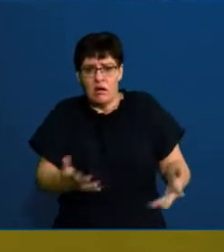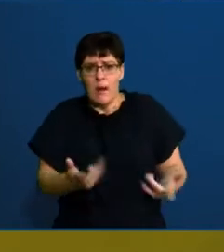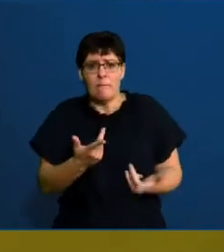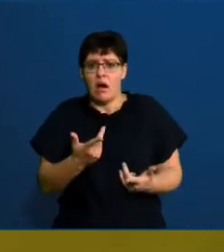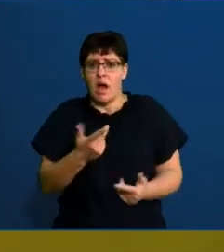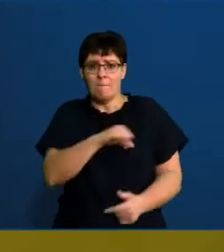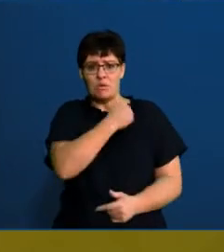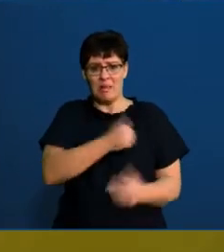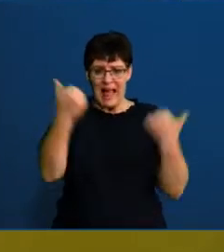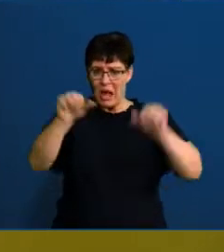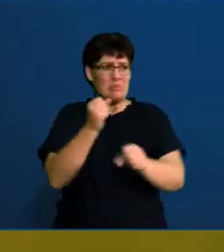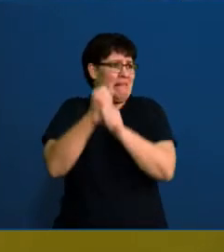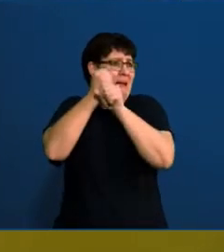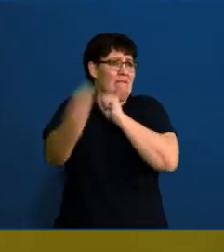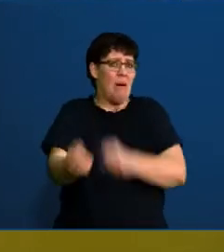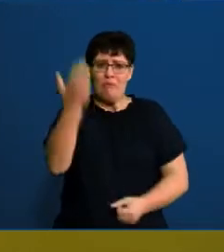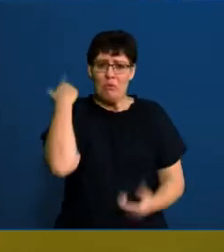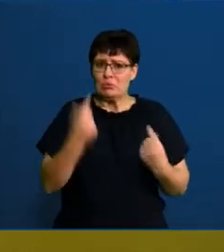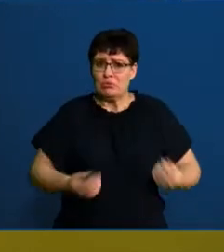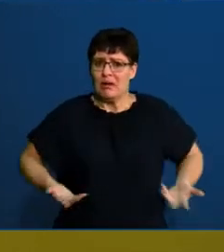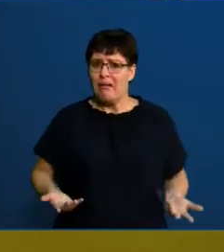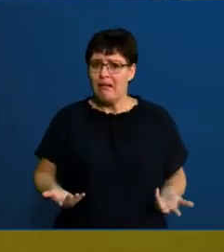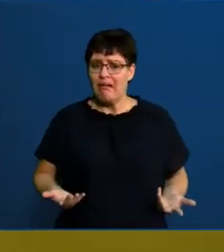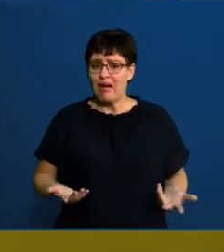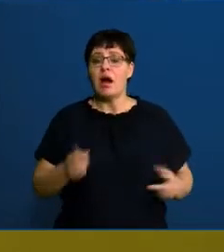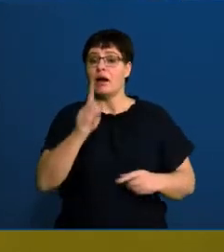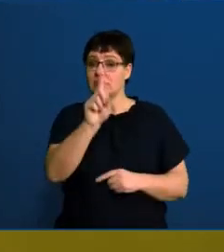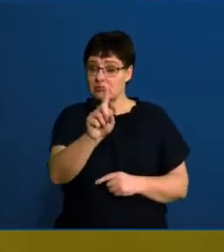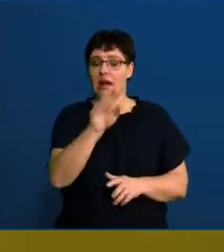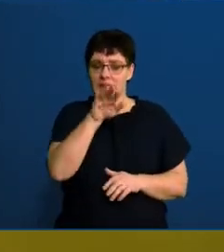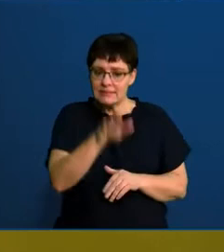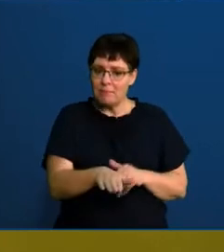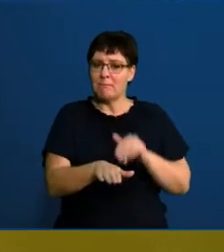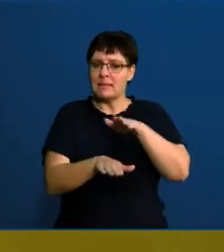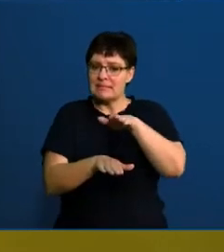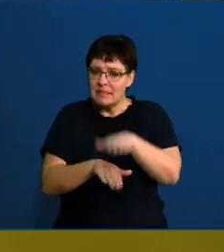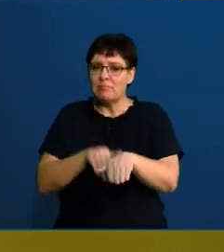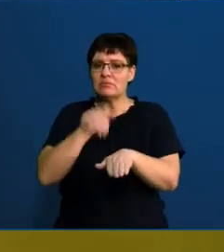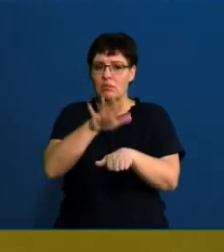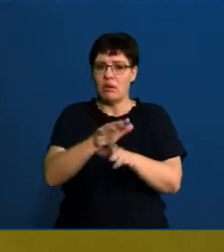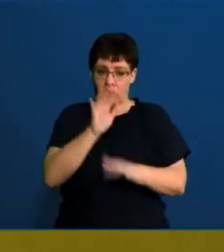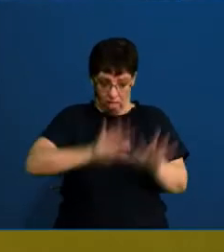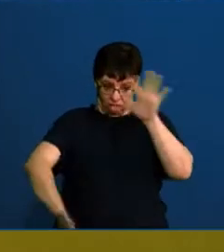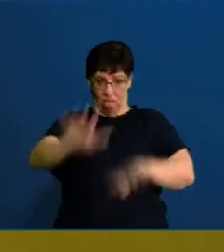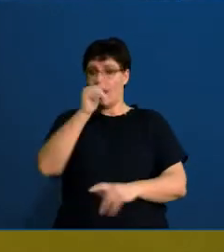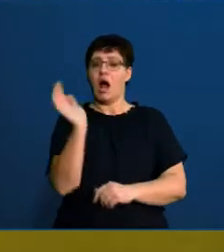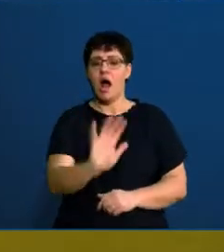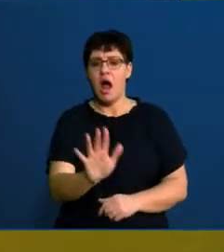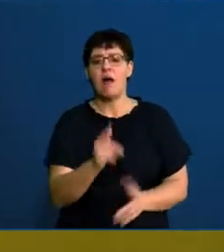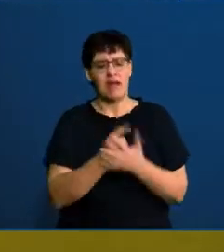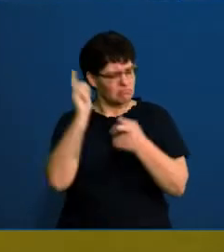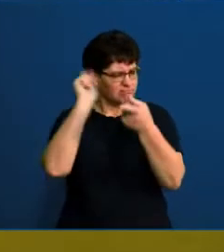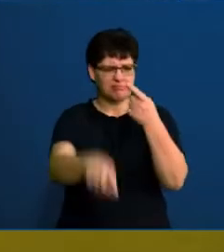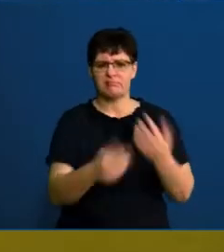municipal account, but if you take it step by step and you don't let it overwhelm you, you actually can conquer a